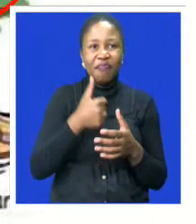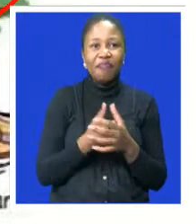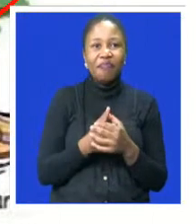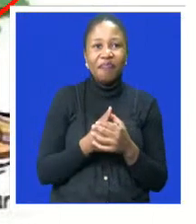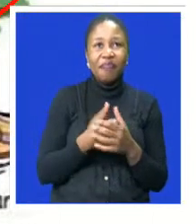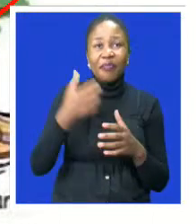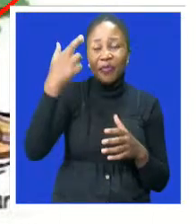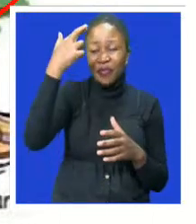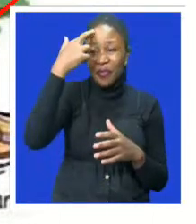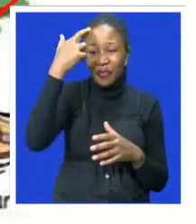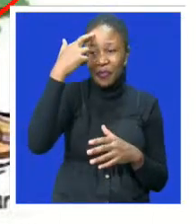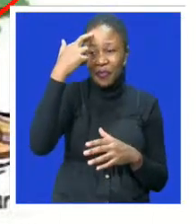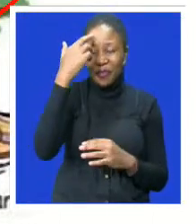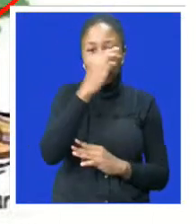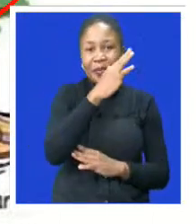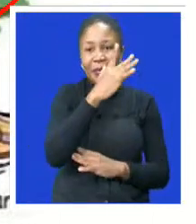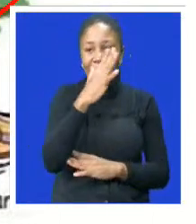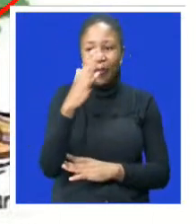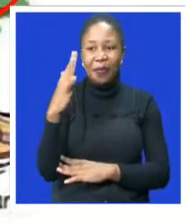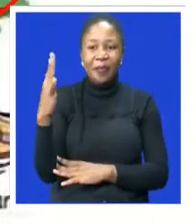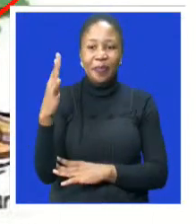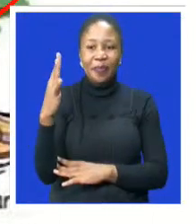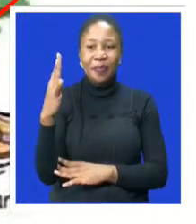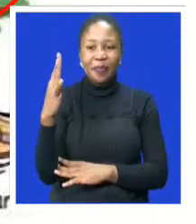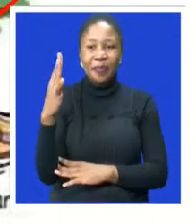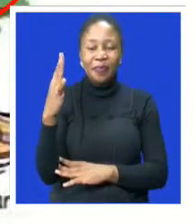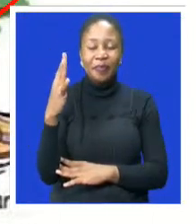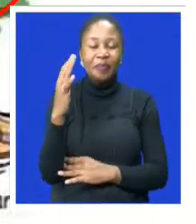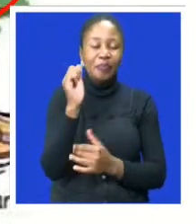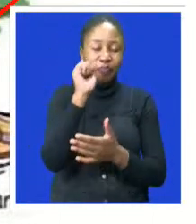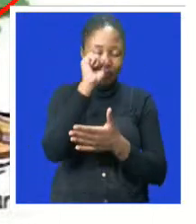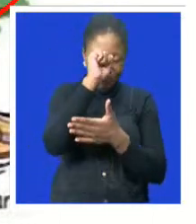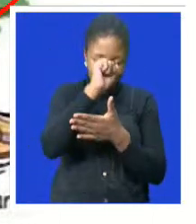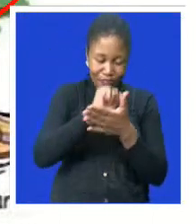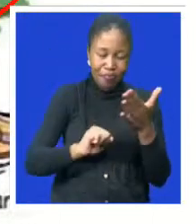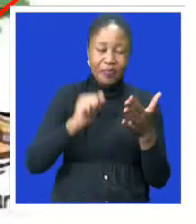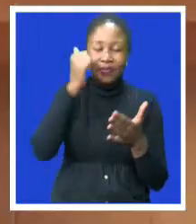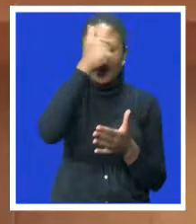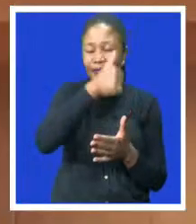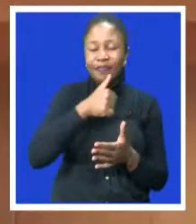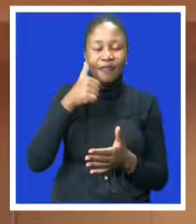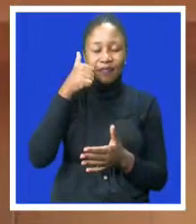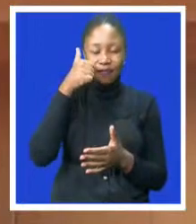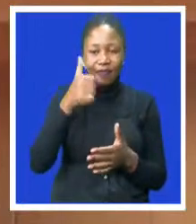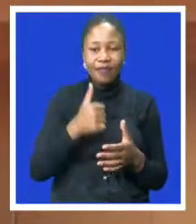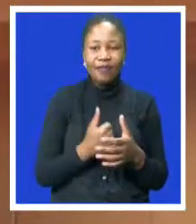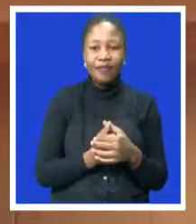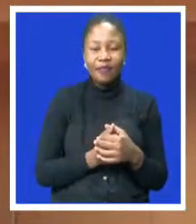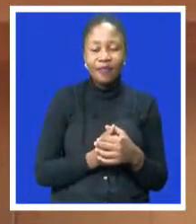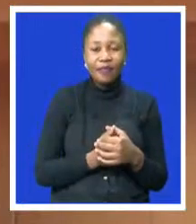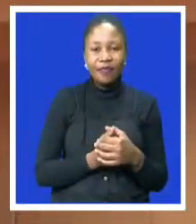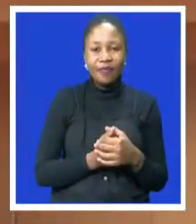take wood from the plant to make a chair. Right. And then there are